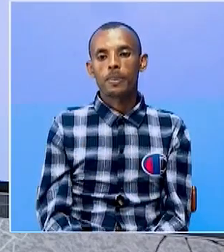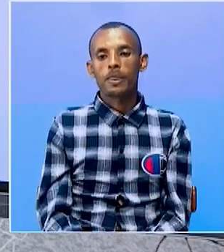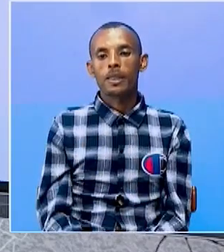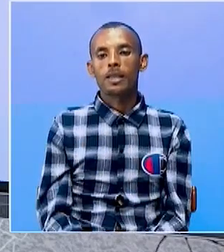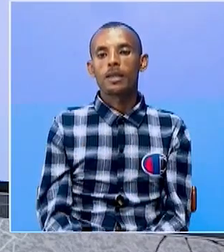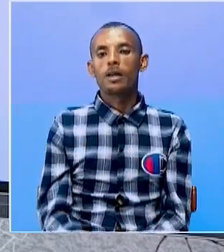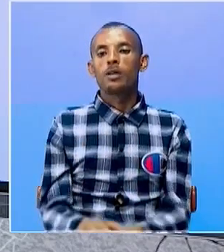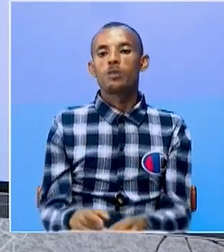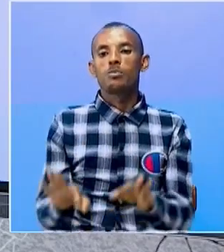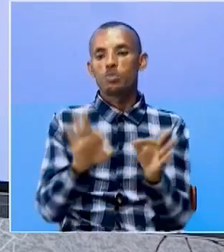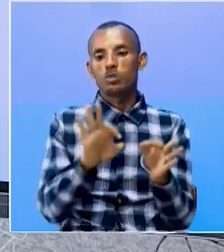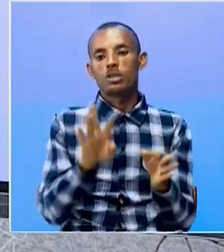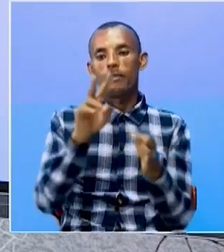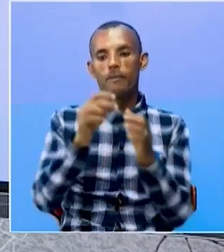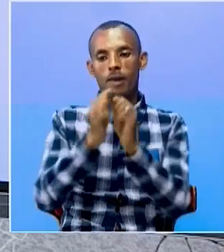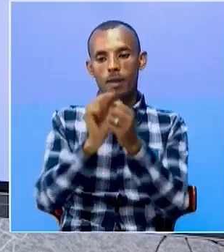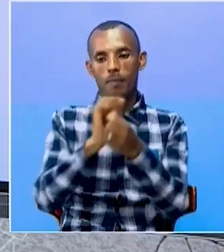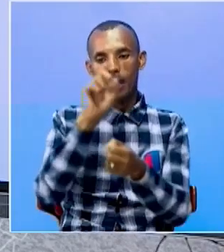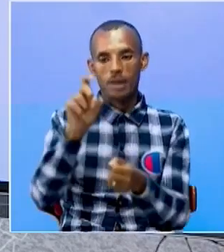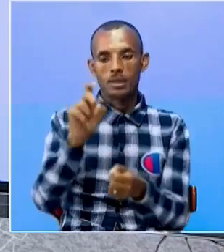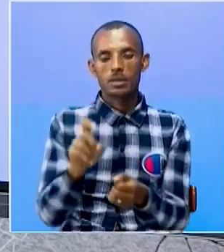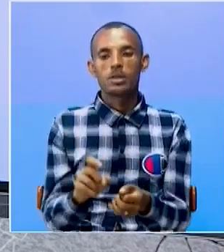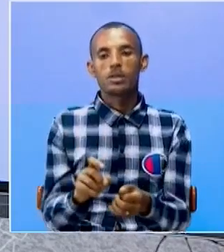just put the variable next to the number.